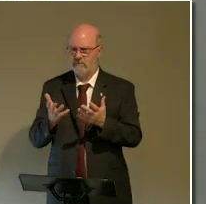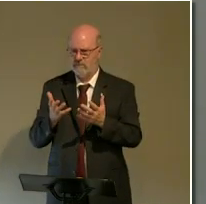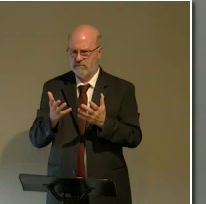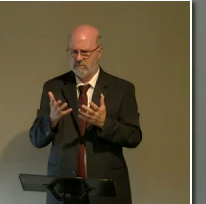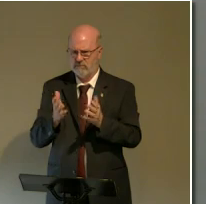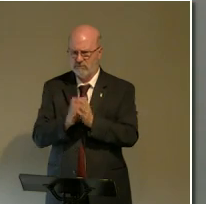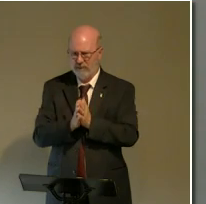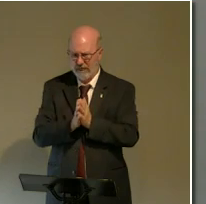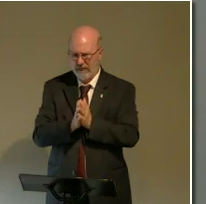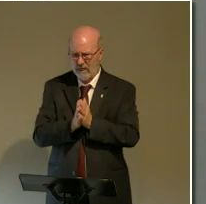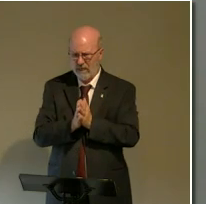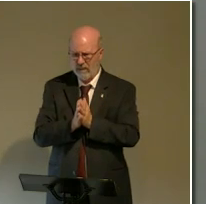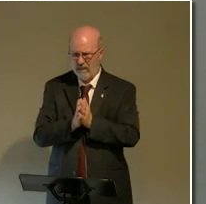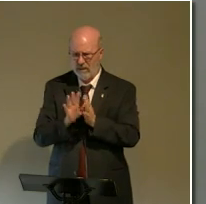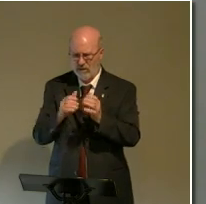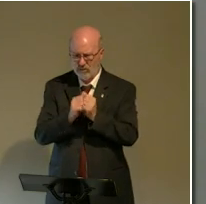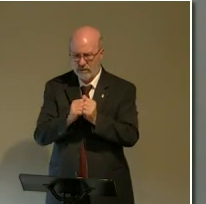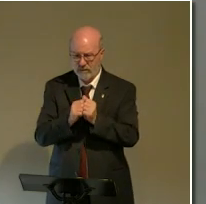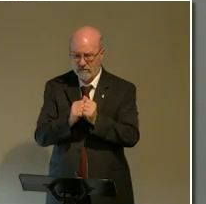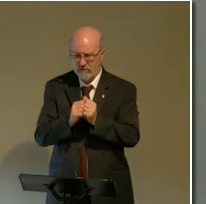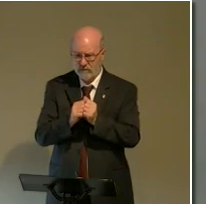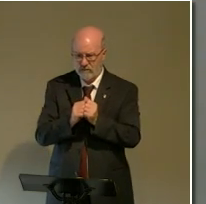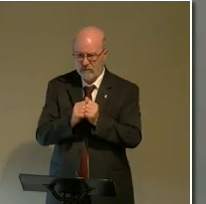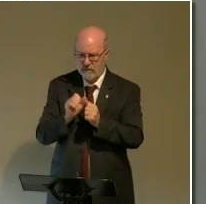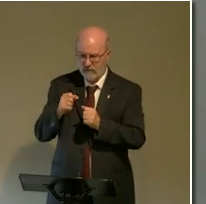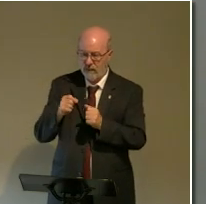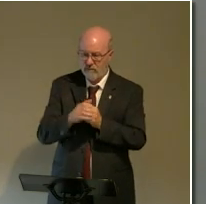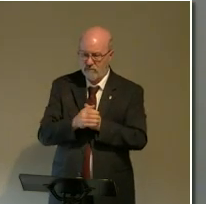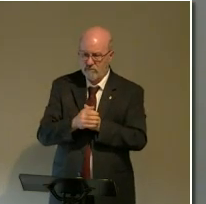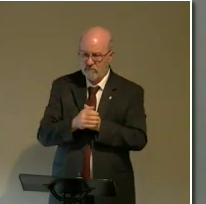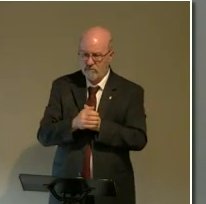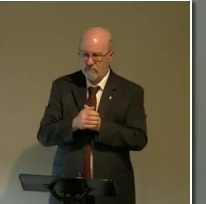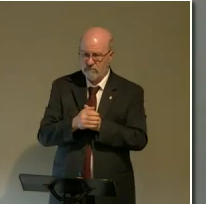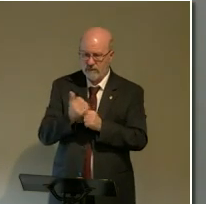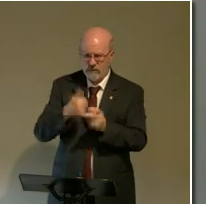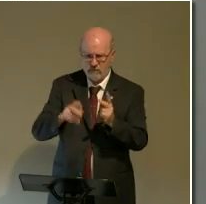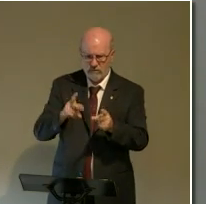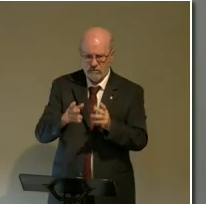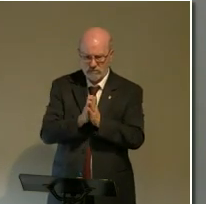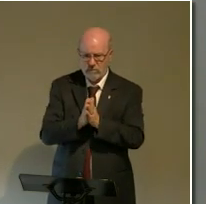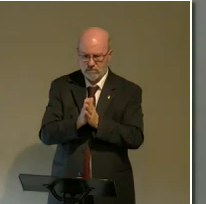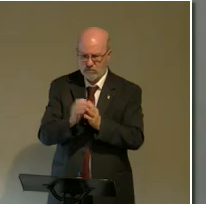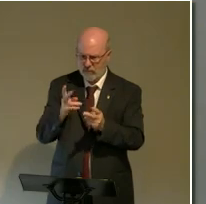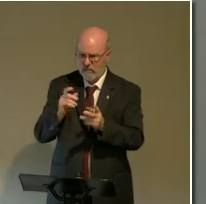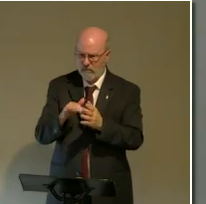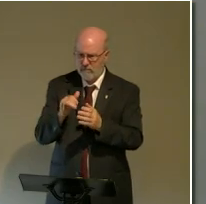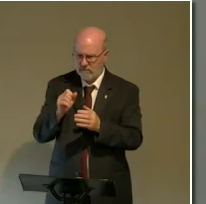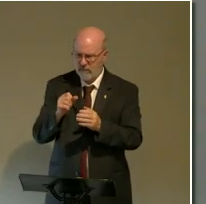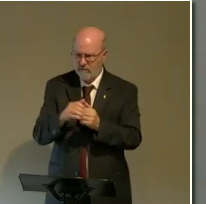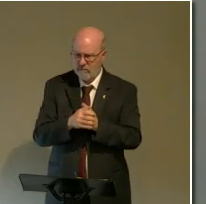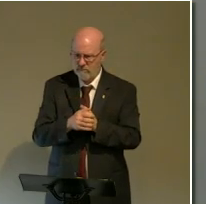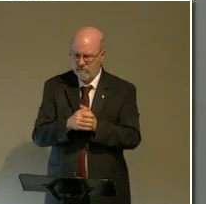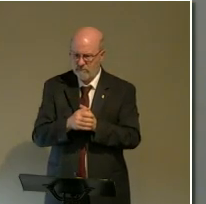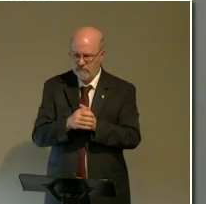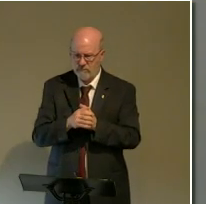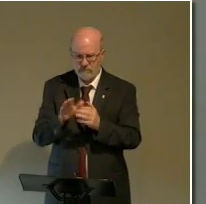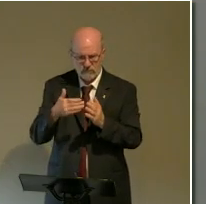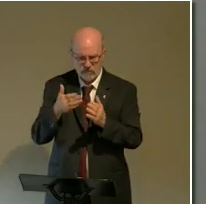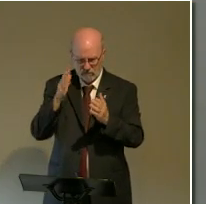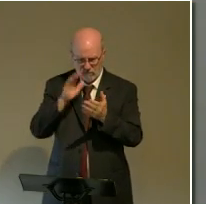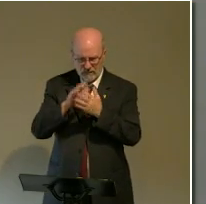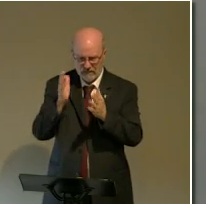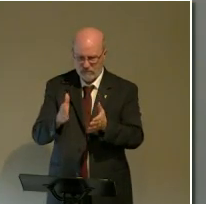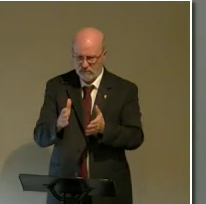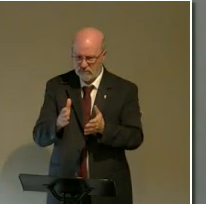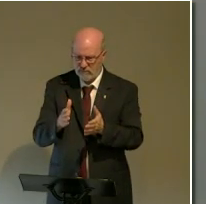you guys prayed? Like, all together? He's like, yeah. He's like, everybody was okay with it? He's like, oh, yeah. Pretty much they're all